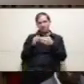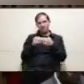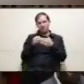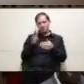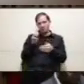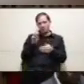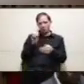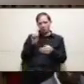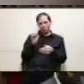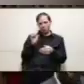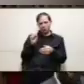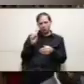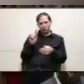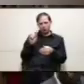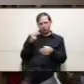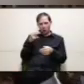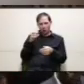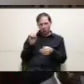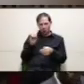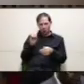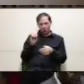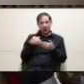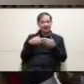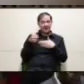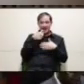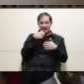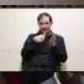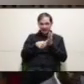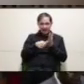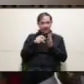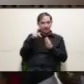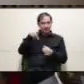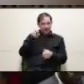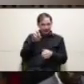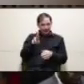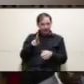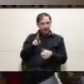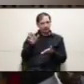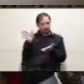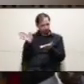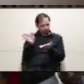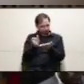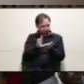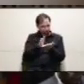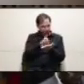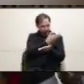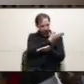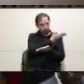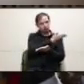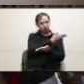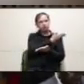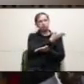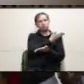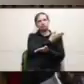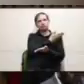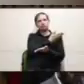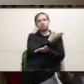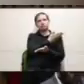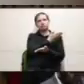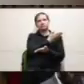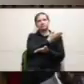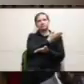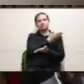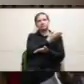after that letter, the PER was immediately removed from the municipality.